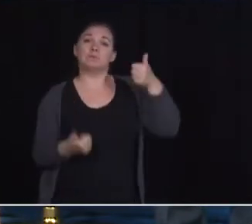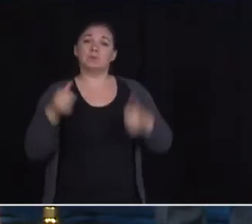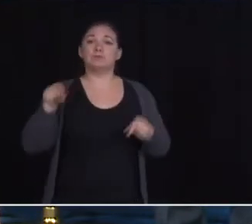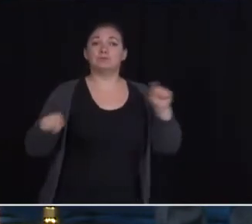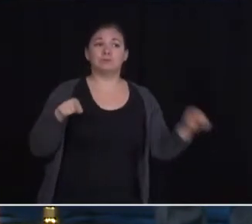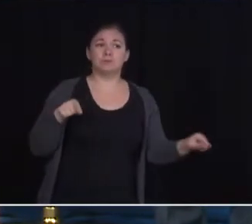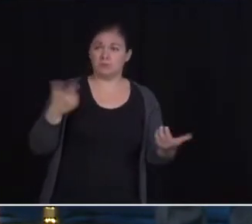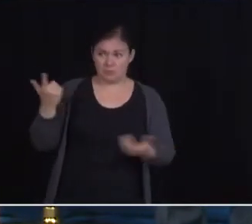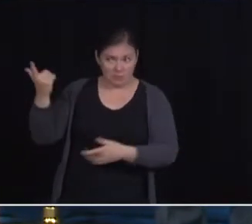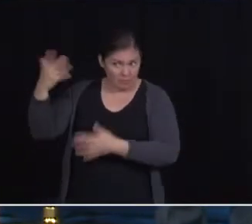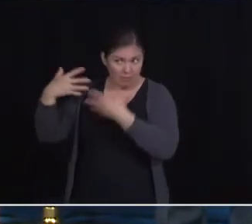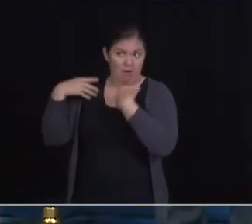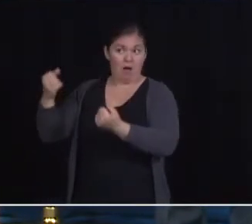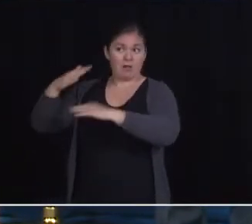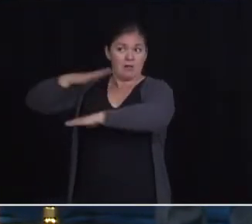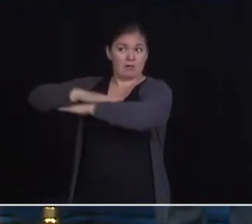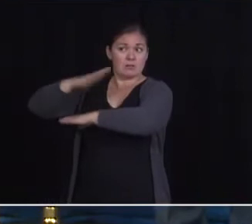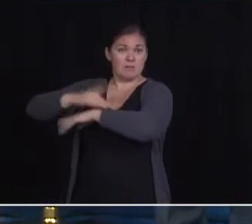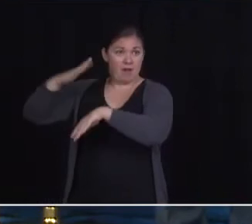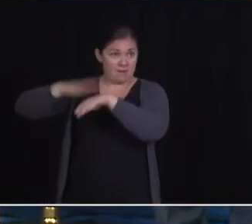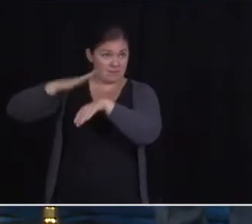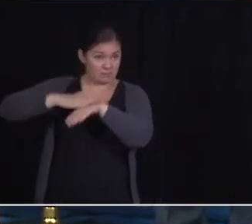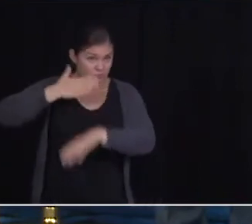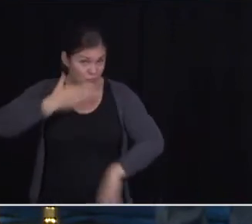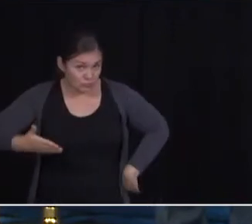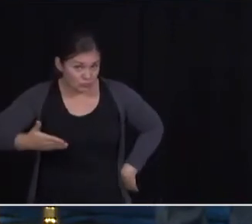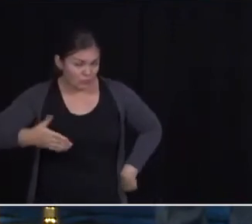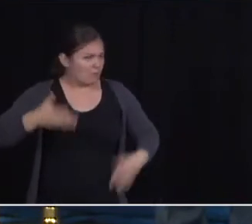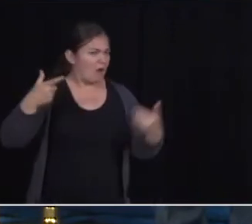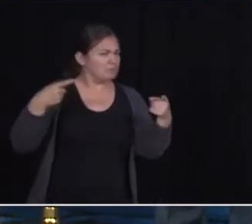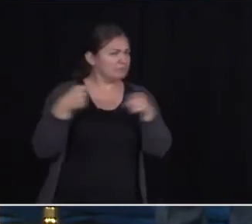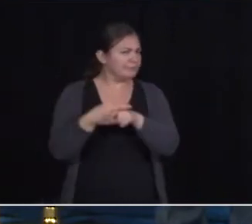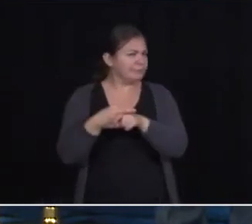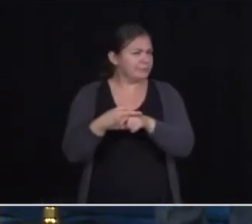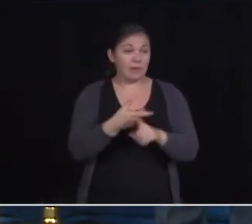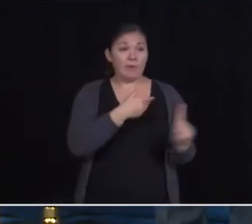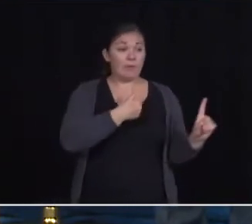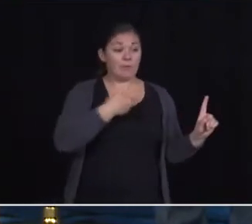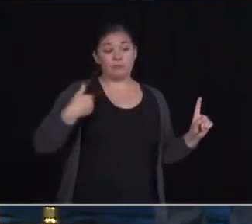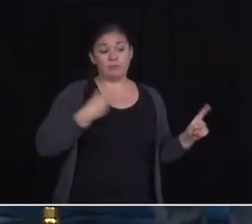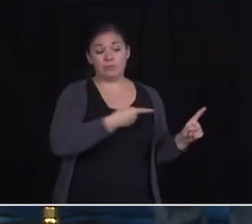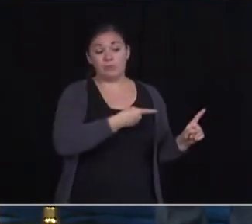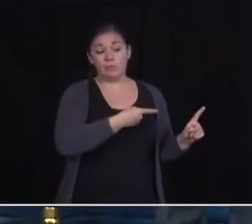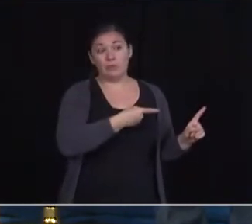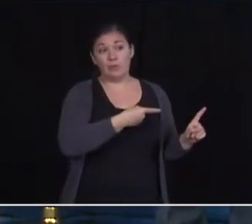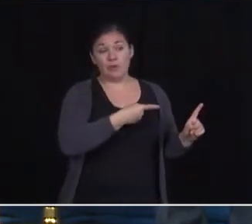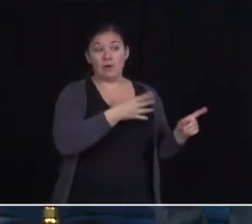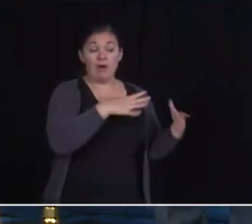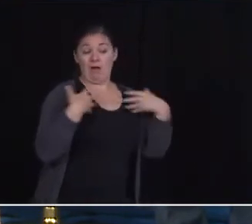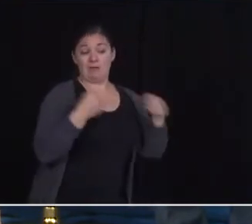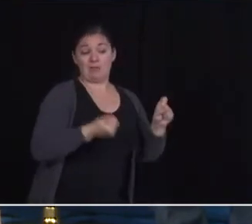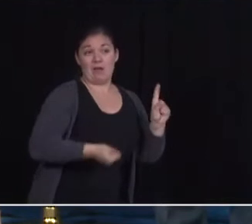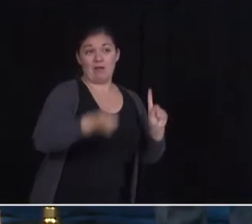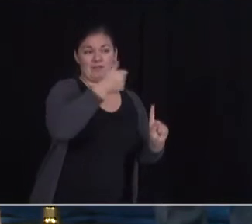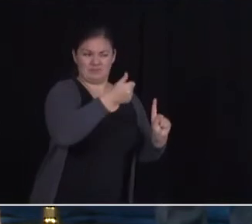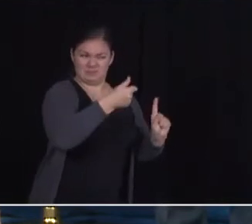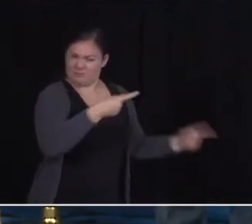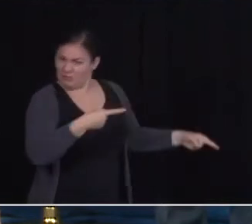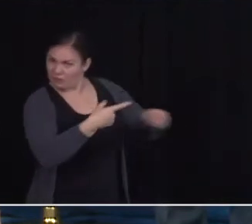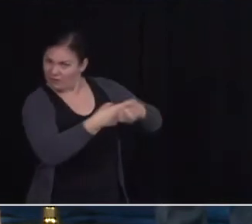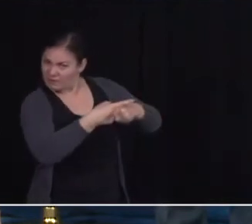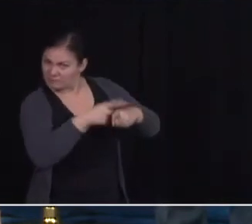has contradicted what local health officials have said and advised. Well, I appreciate the question. I always look at the province